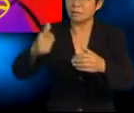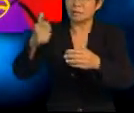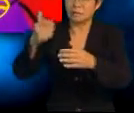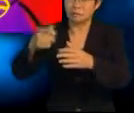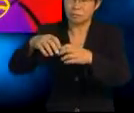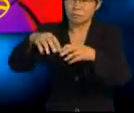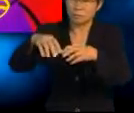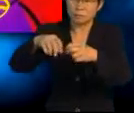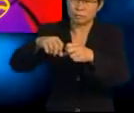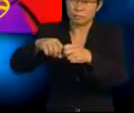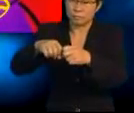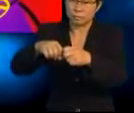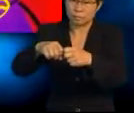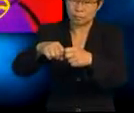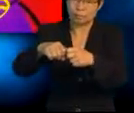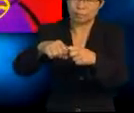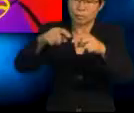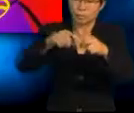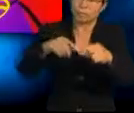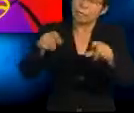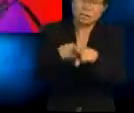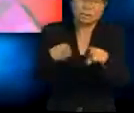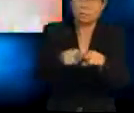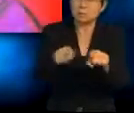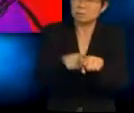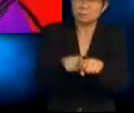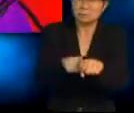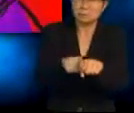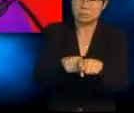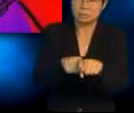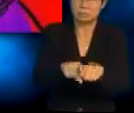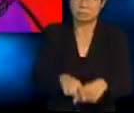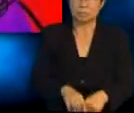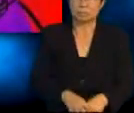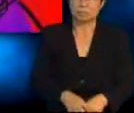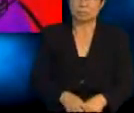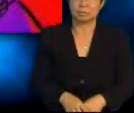is also equal to the current leaving that junction.